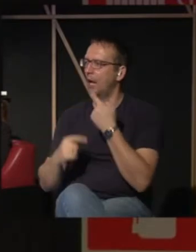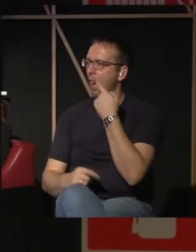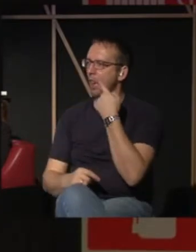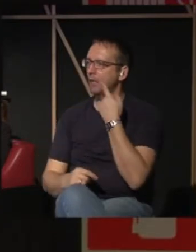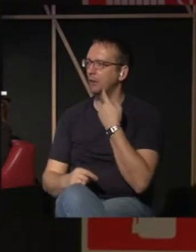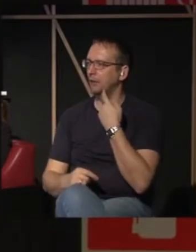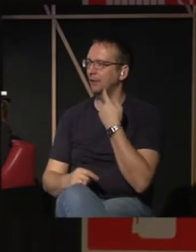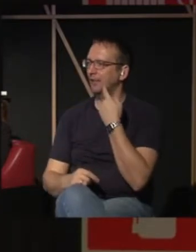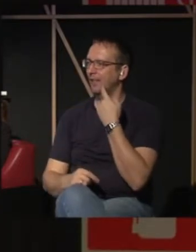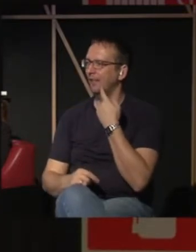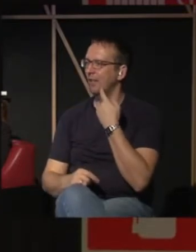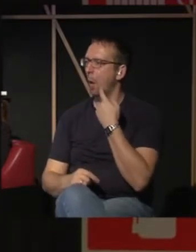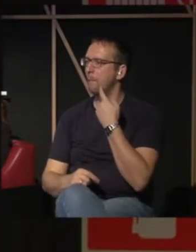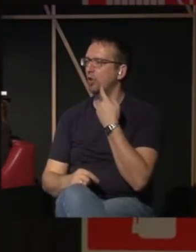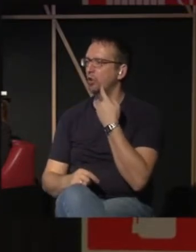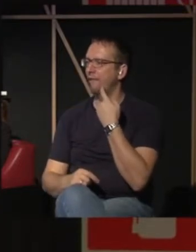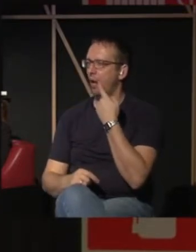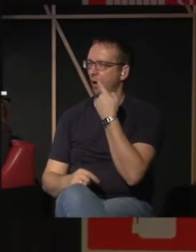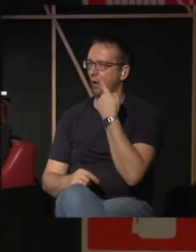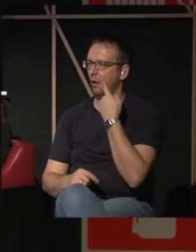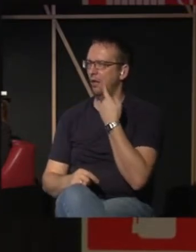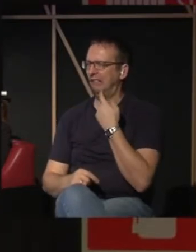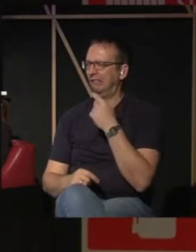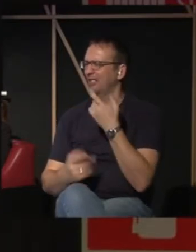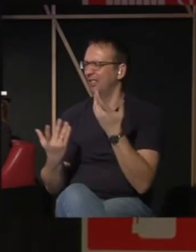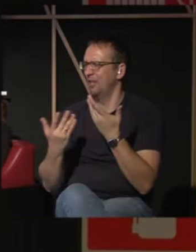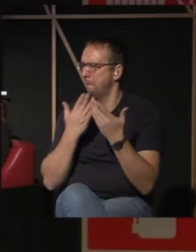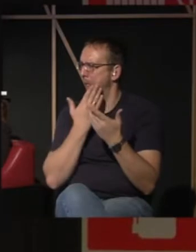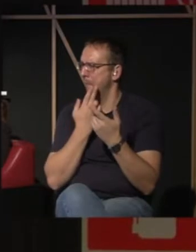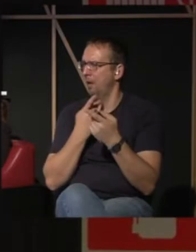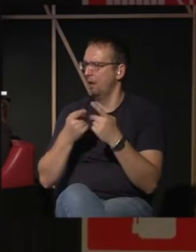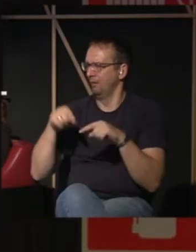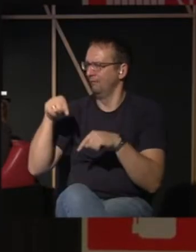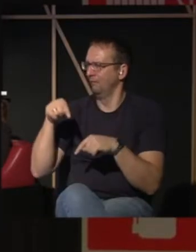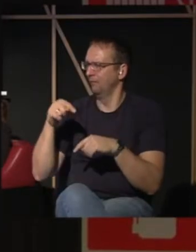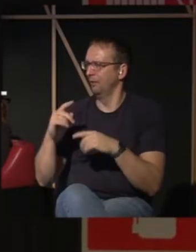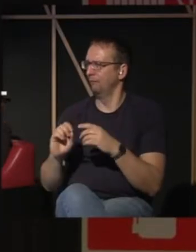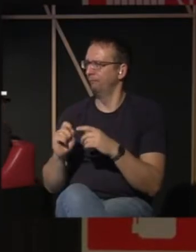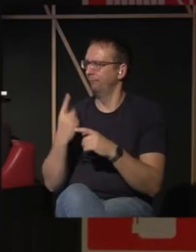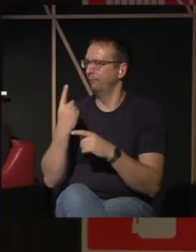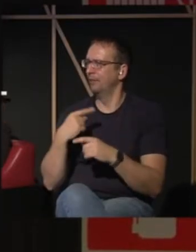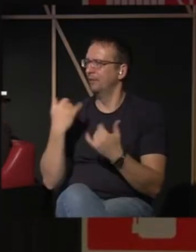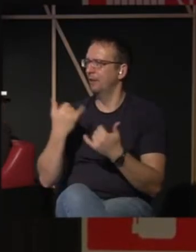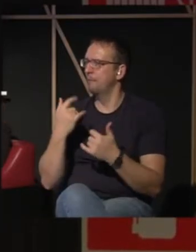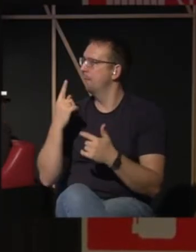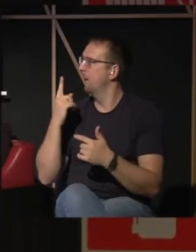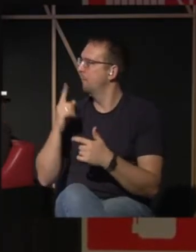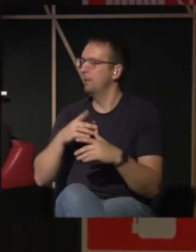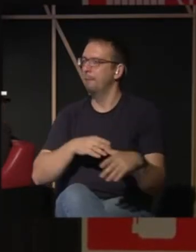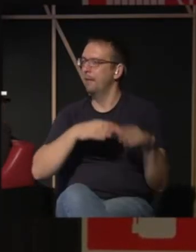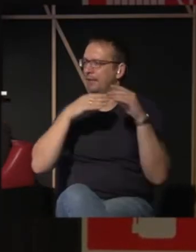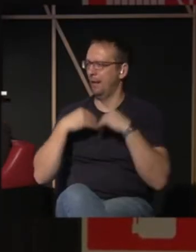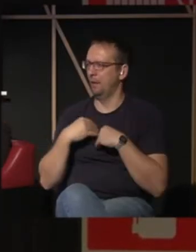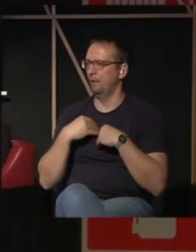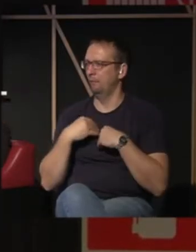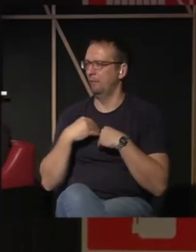implement this project. So you really need to keep with it and really force people in different ways. You can